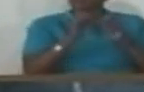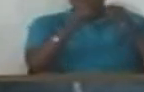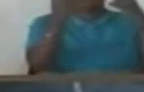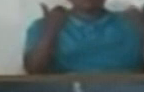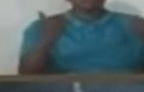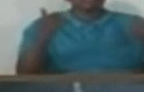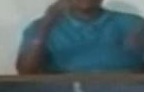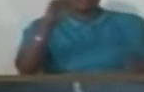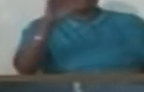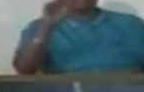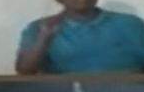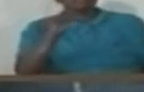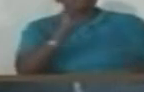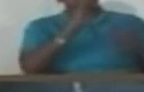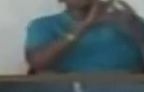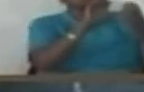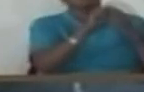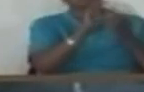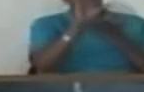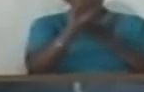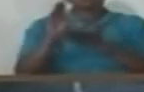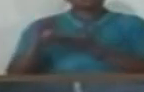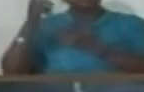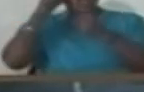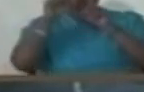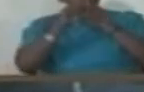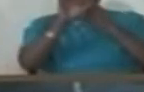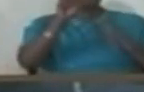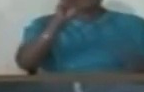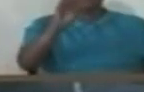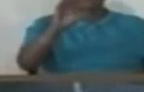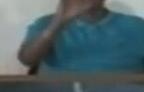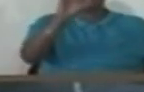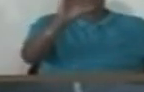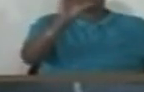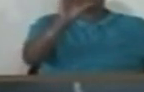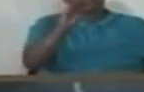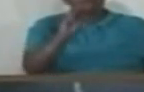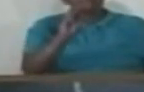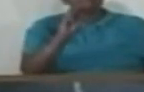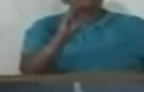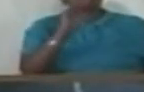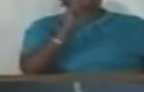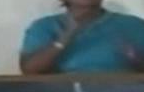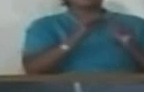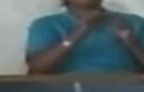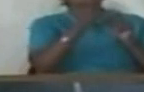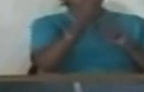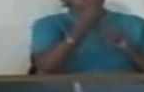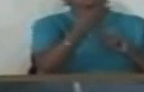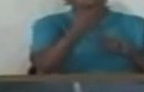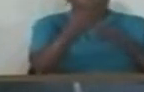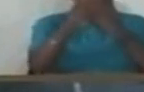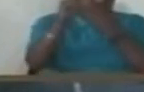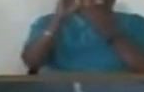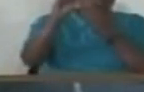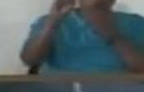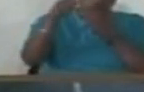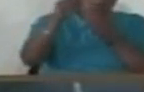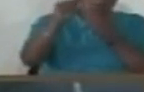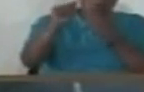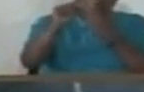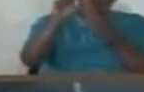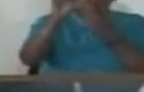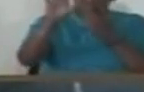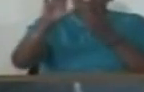KCT in accordance with the concession agreement with CMA CGM, continuing expansion of near-port logistics centres